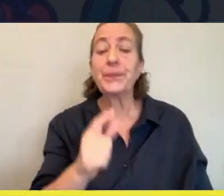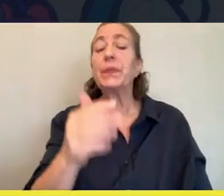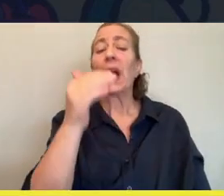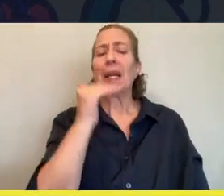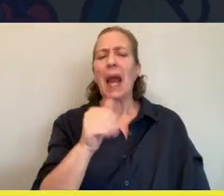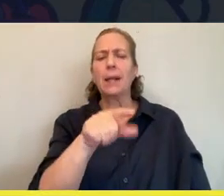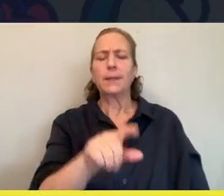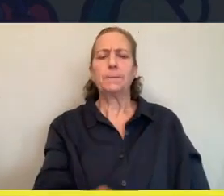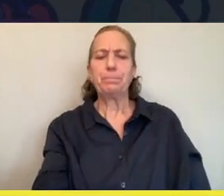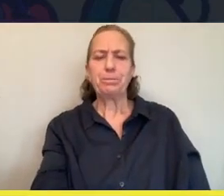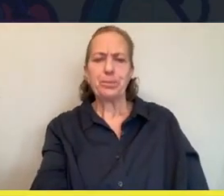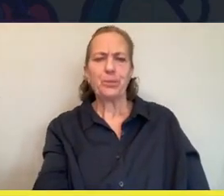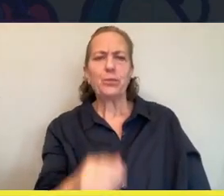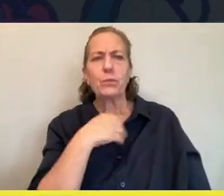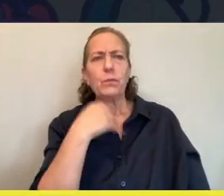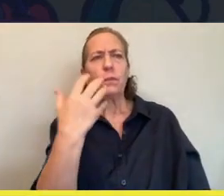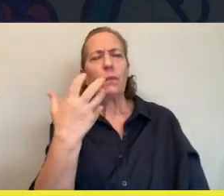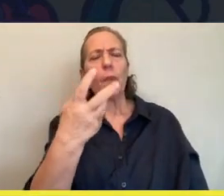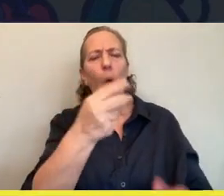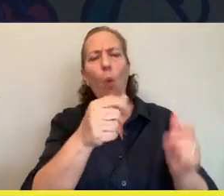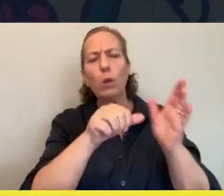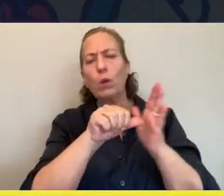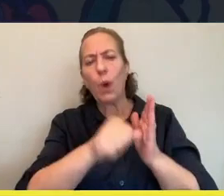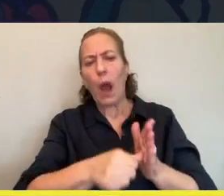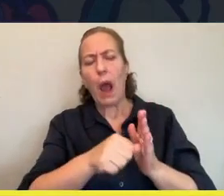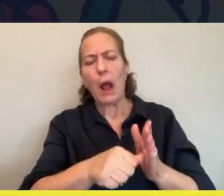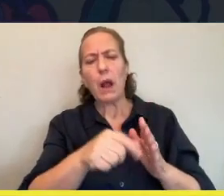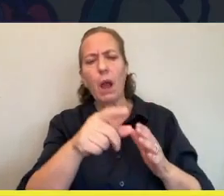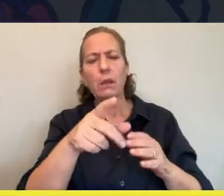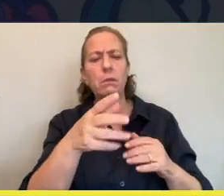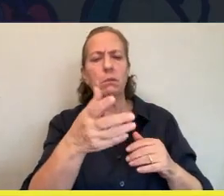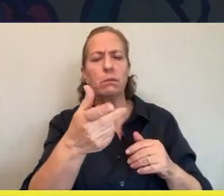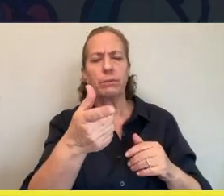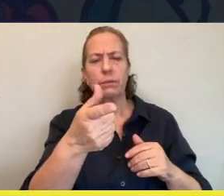briefly highlight, and you can just put